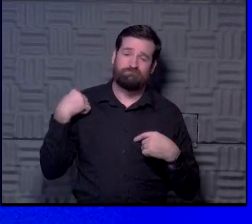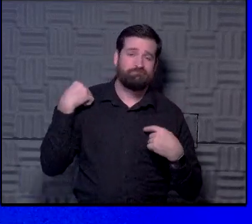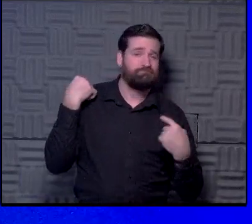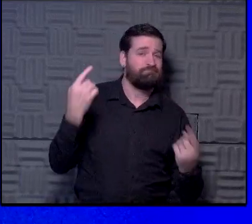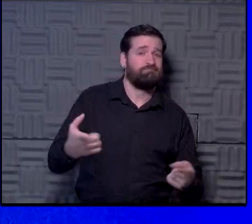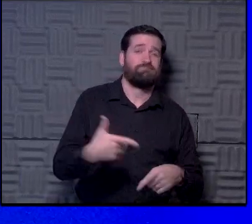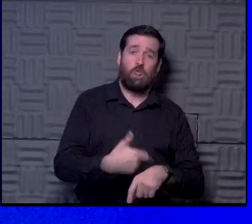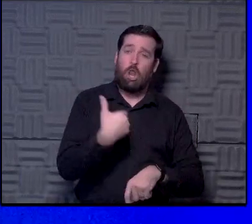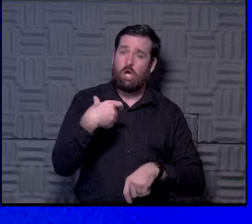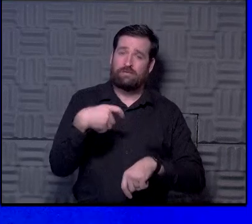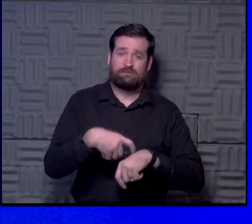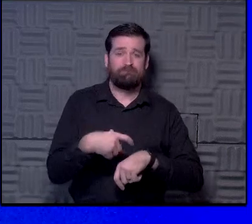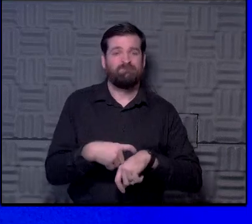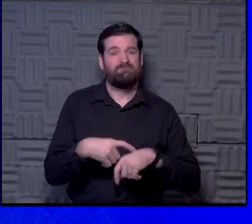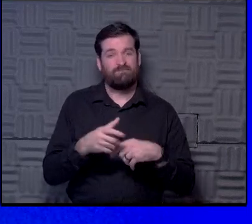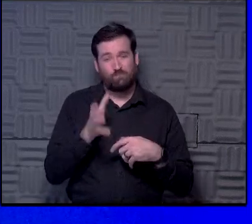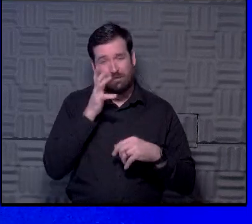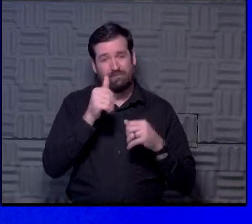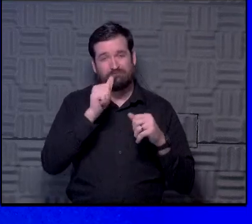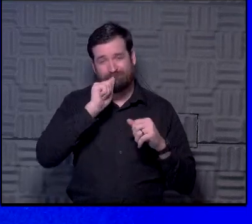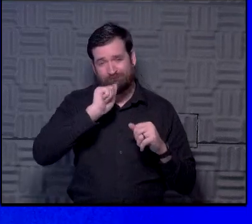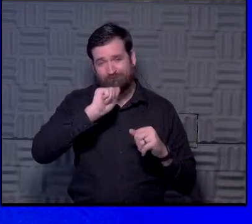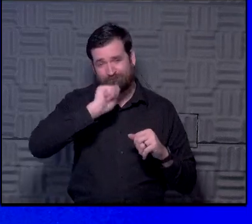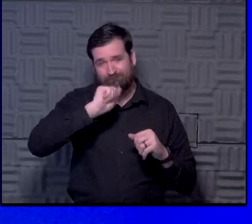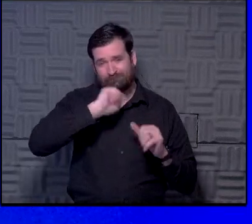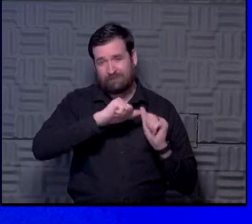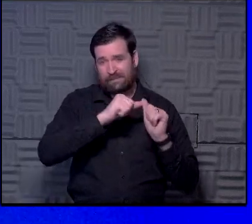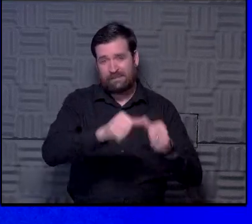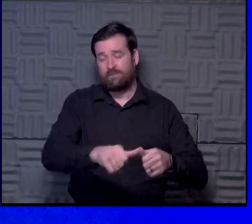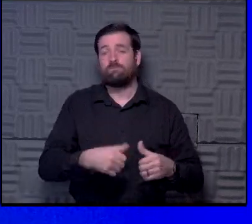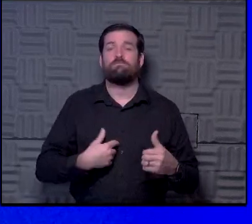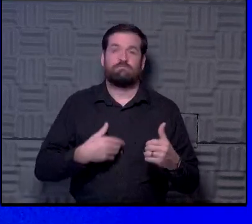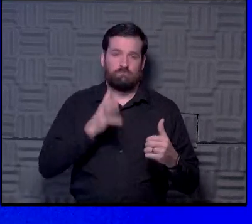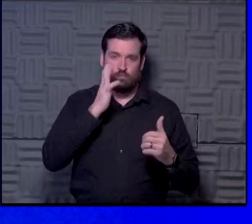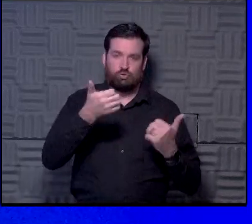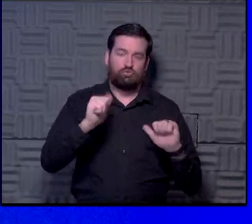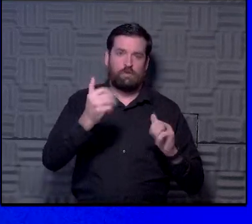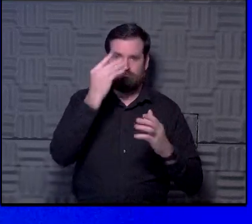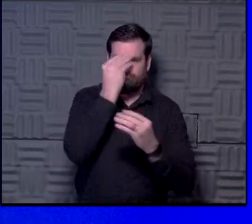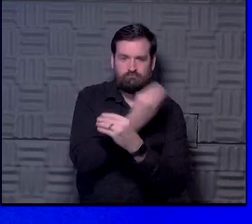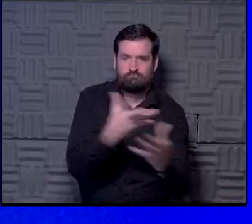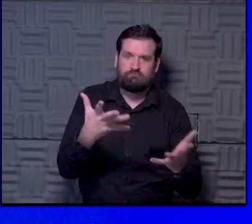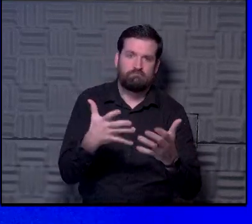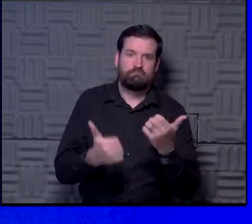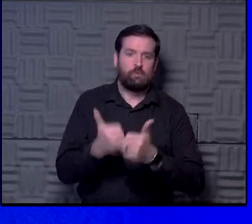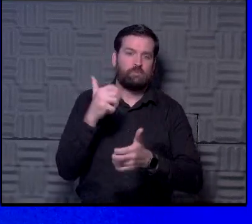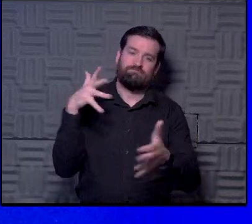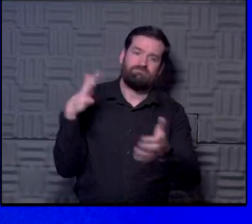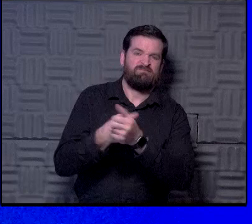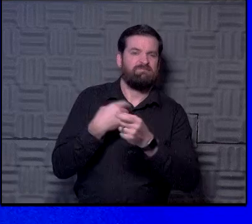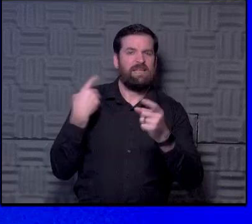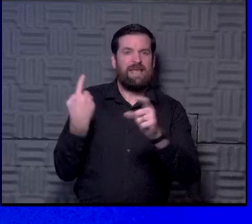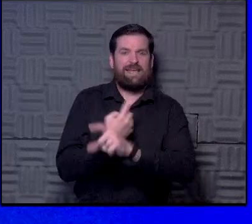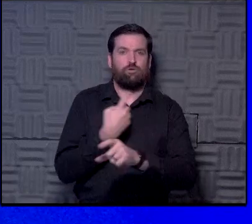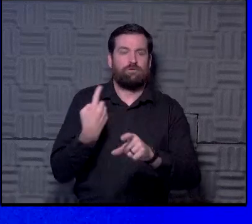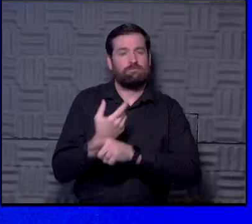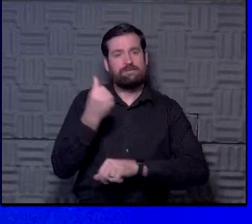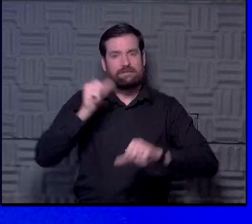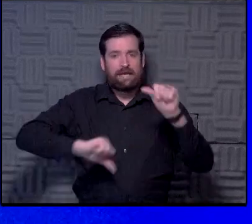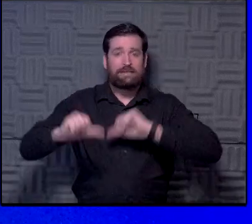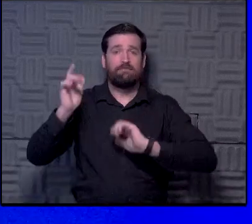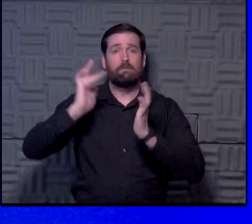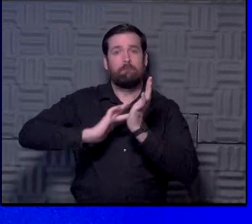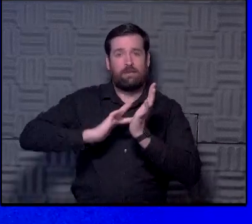It will probably continue to be a long road. We will try to continue to give you the most up-to-date and accurate scientific and